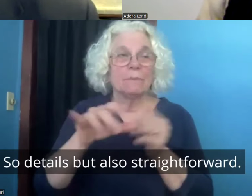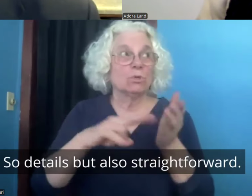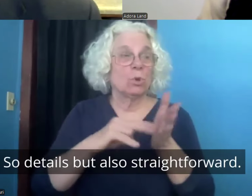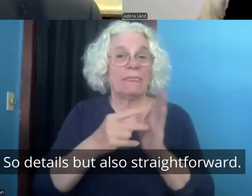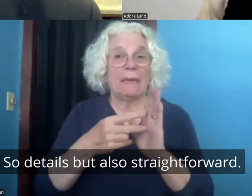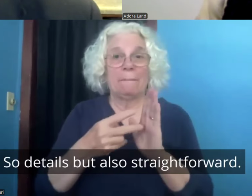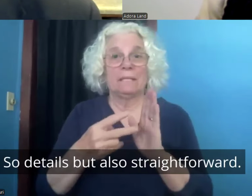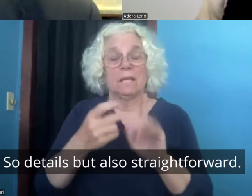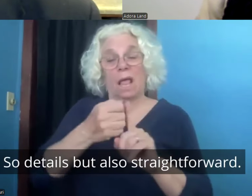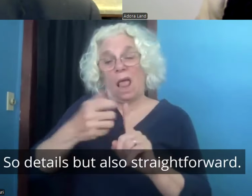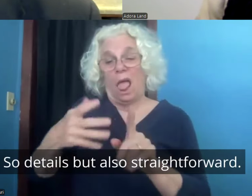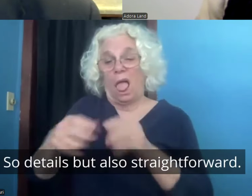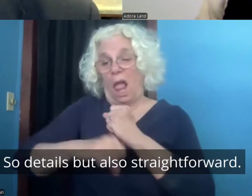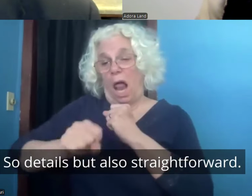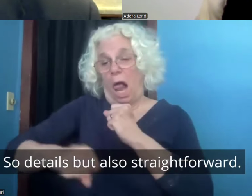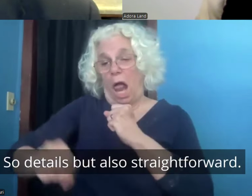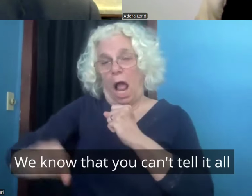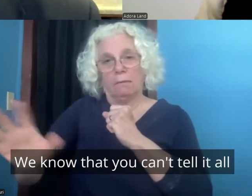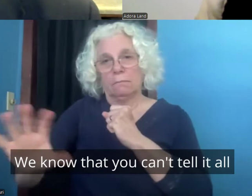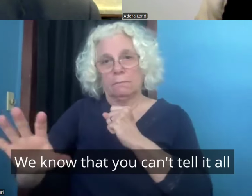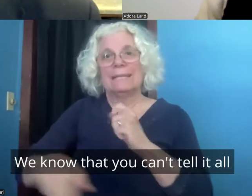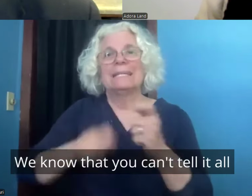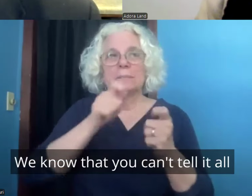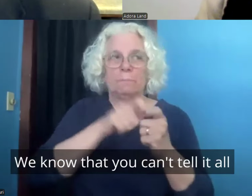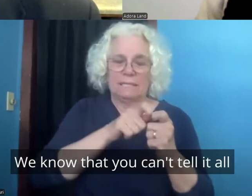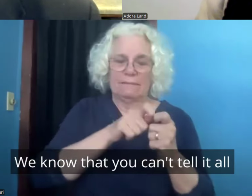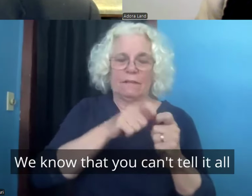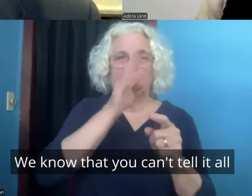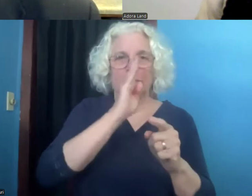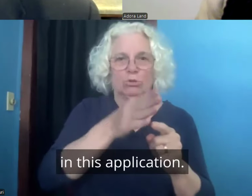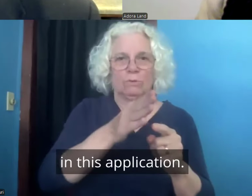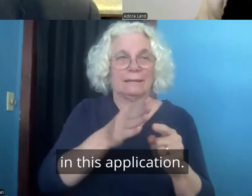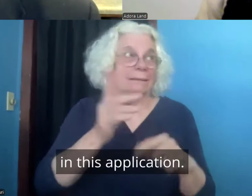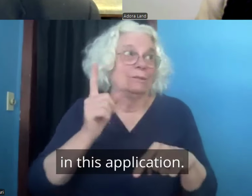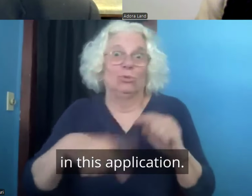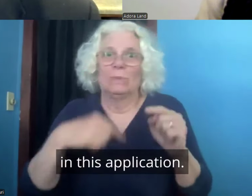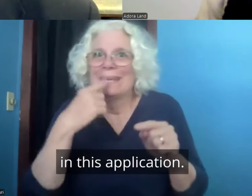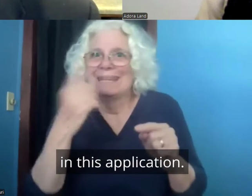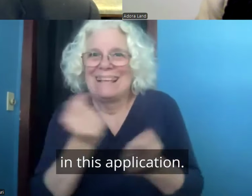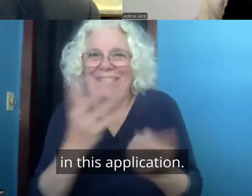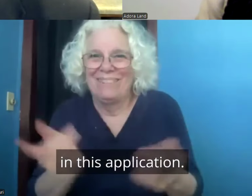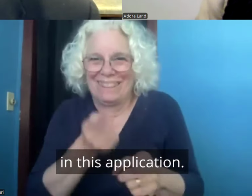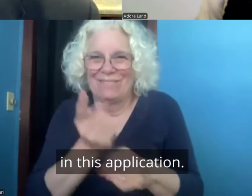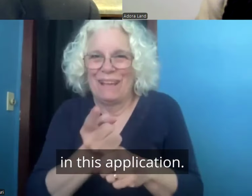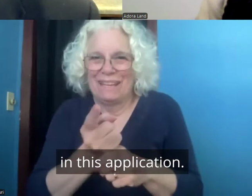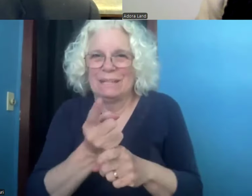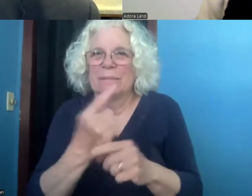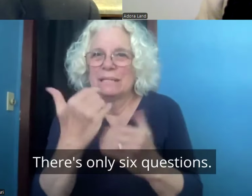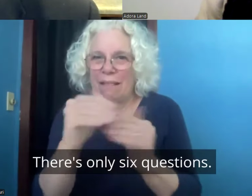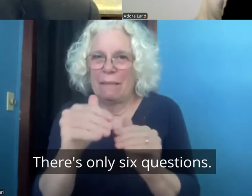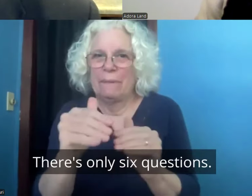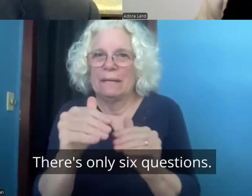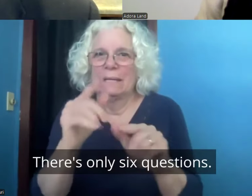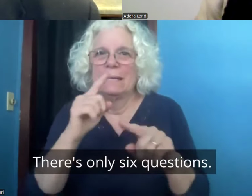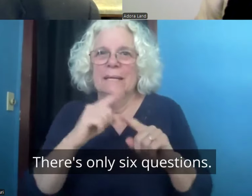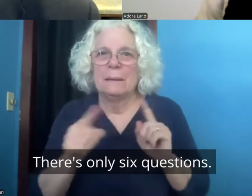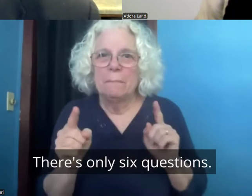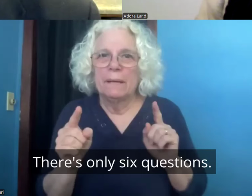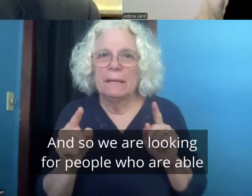So details, but also straightforward. We know that you can't tell it all in this application. There's